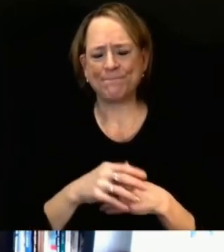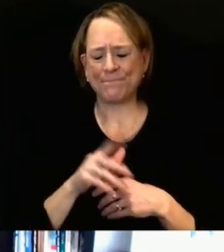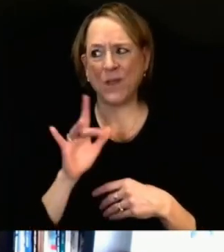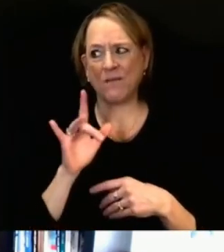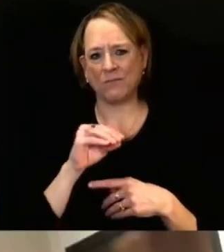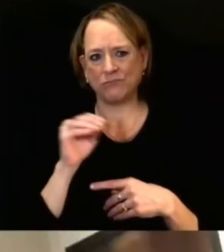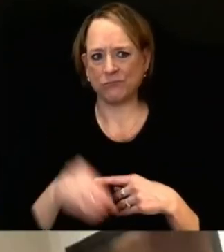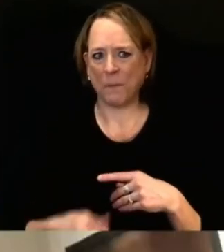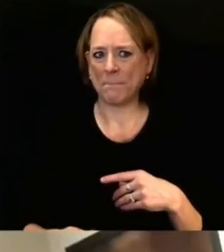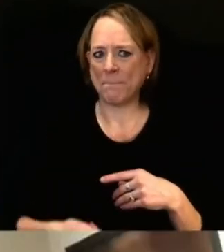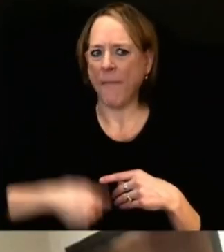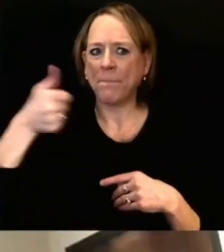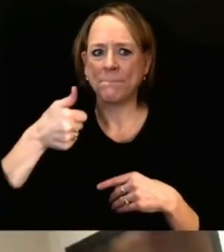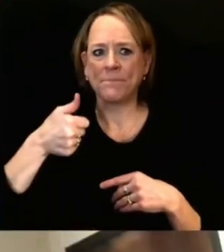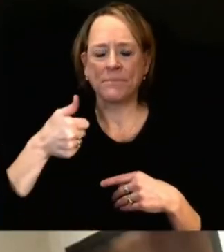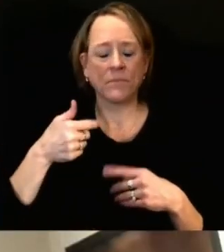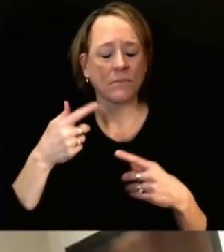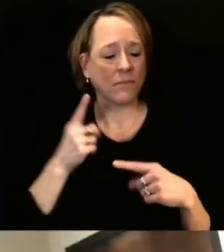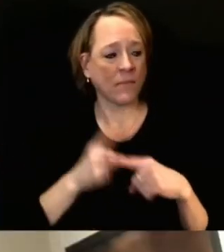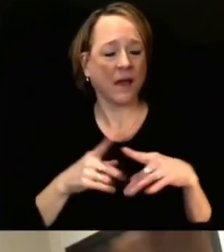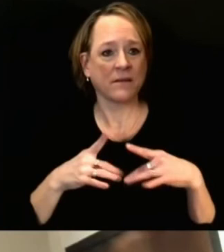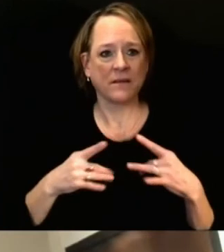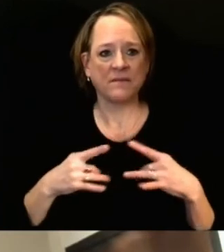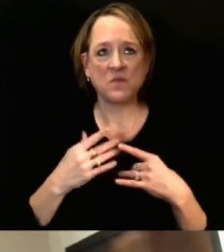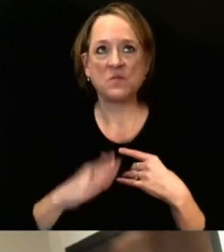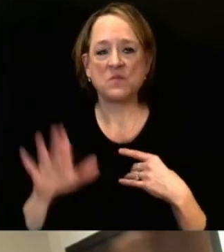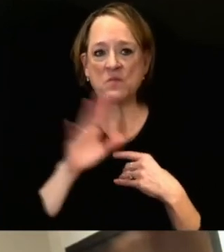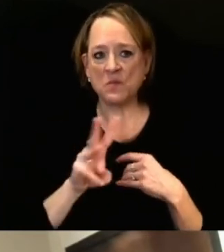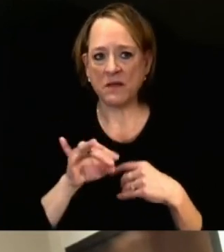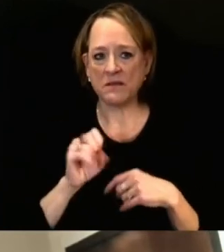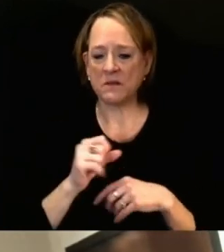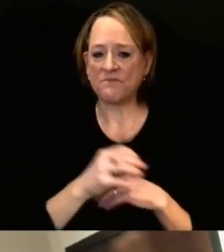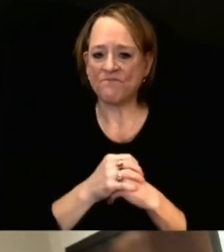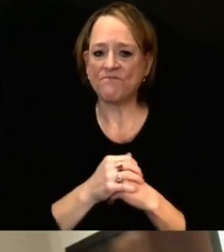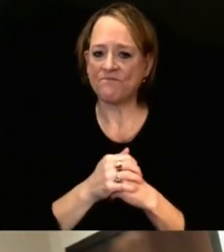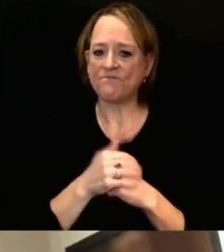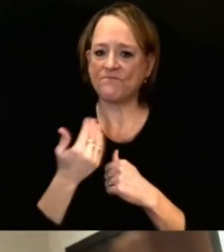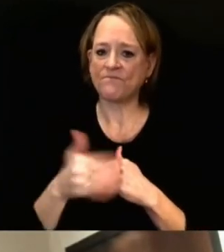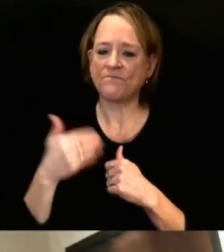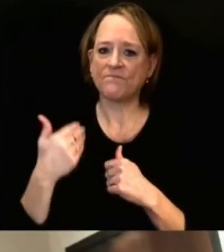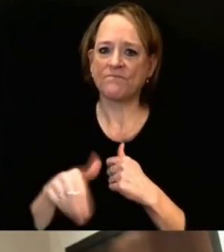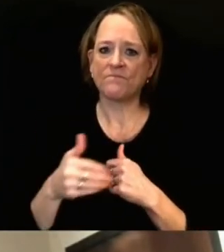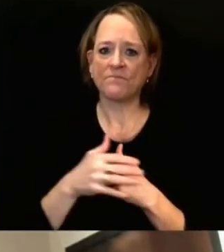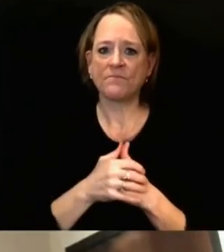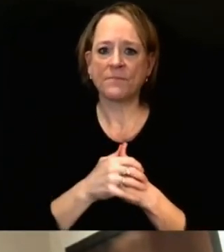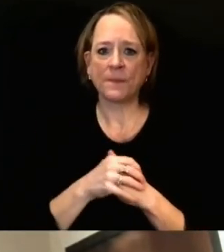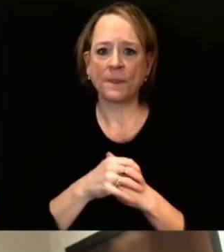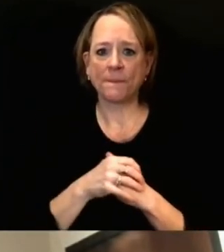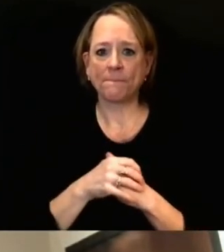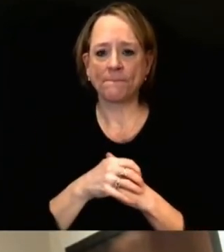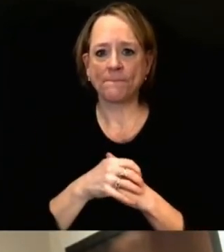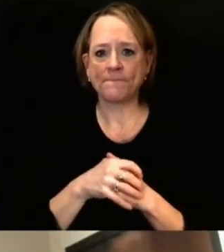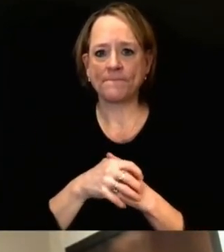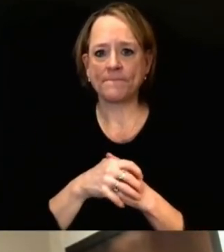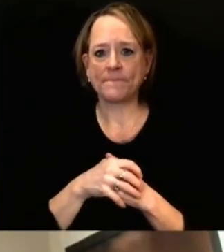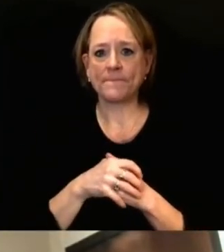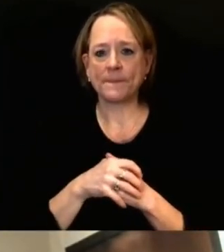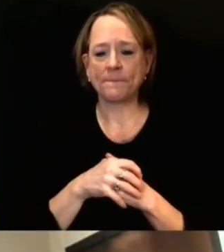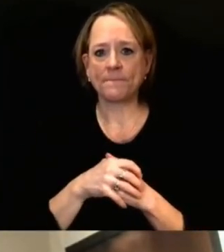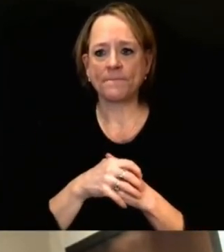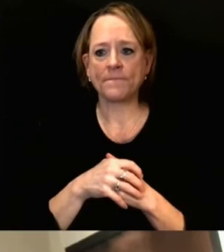Yeah, the second part about could it, or do we expect that it'll get worse before it gets better? The modeling that I've